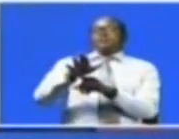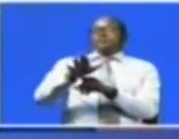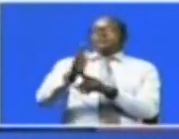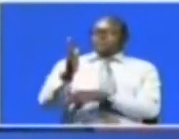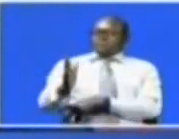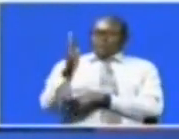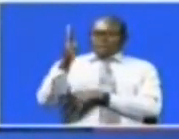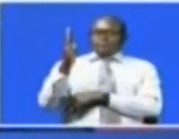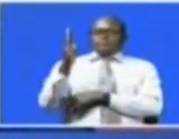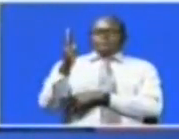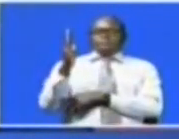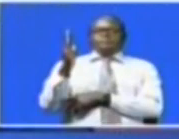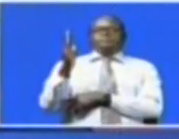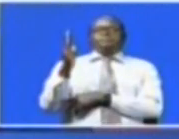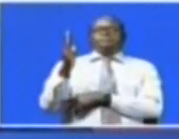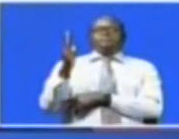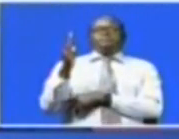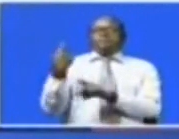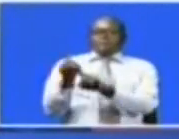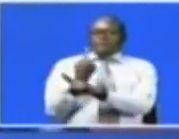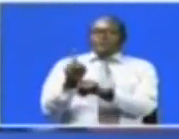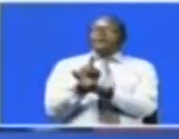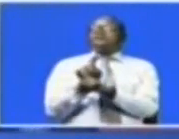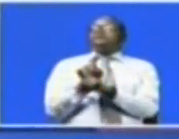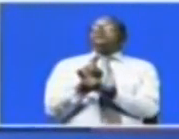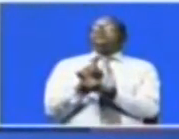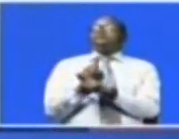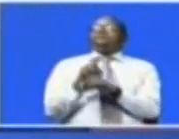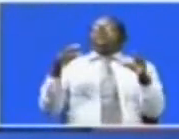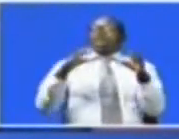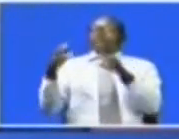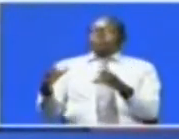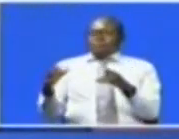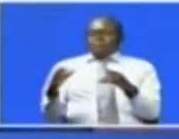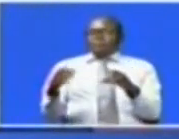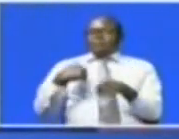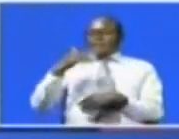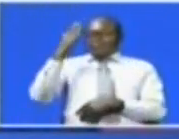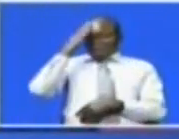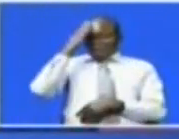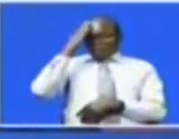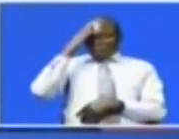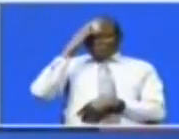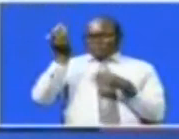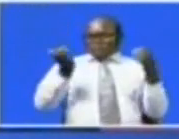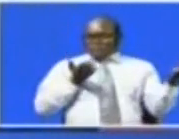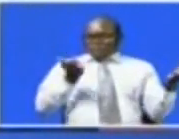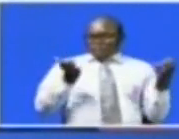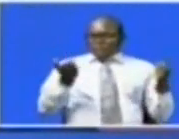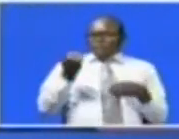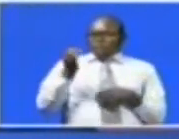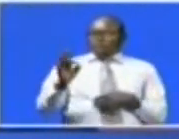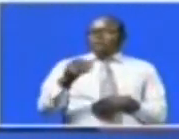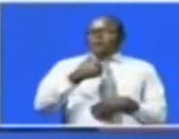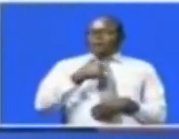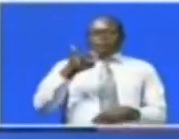guards of all, colors and shapes. And for a fact, I know the business of